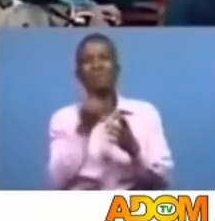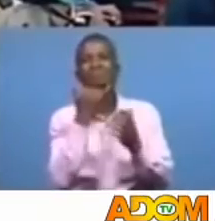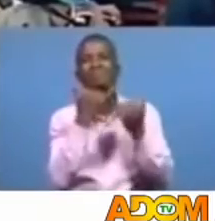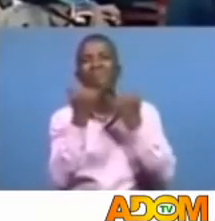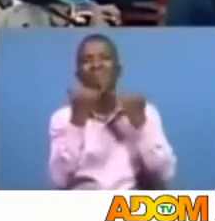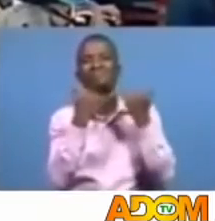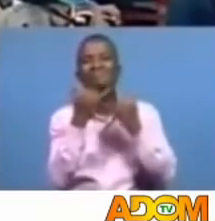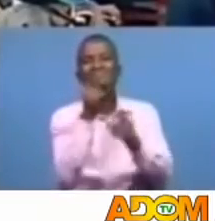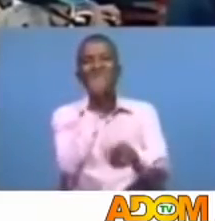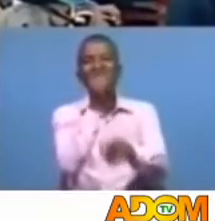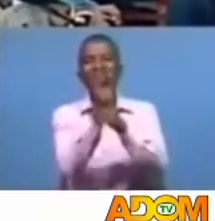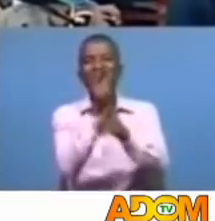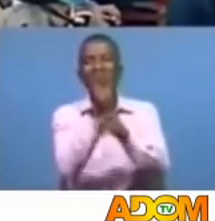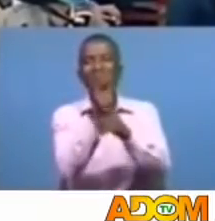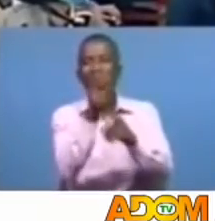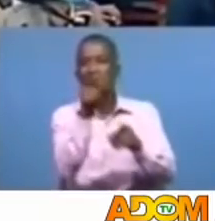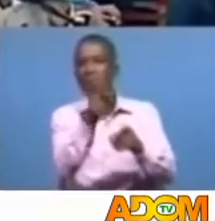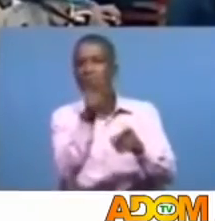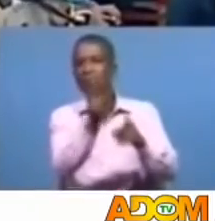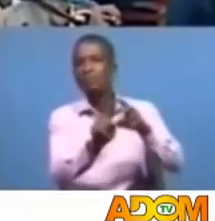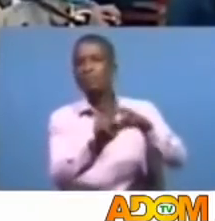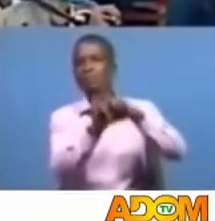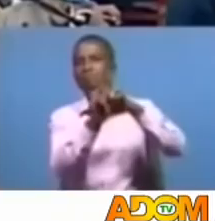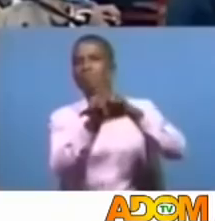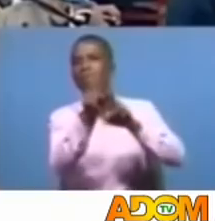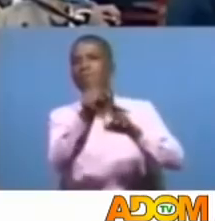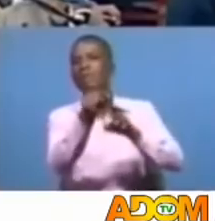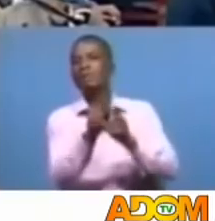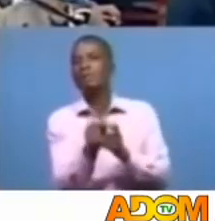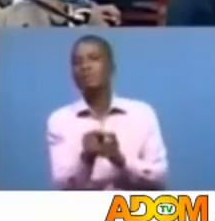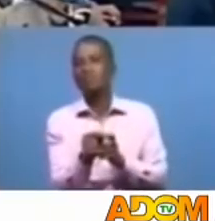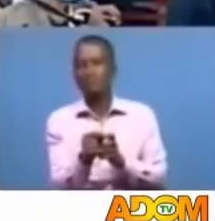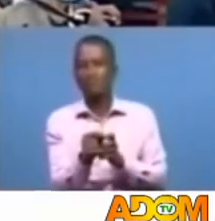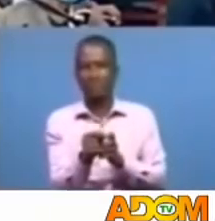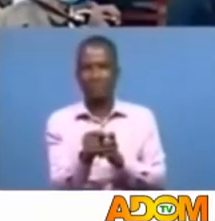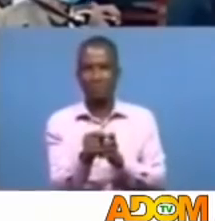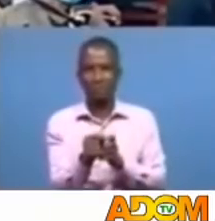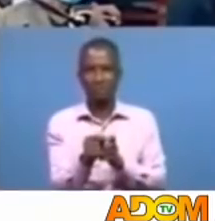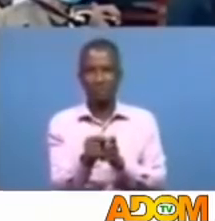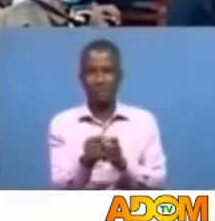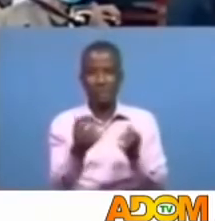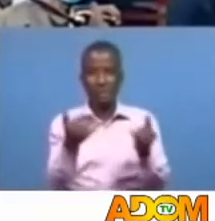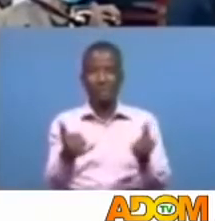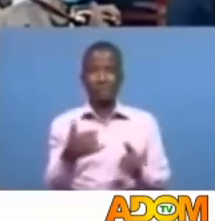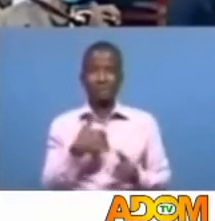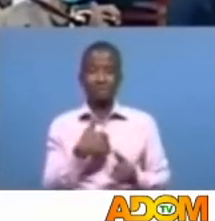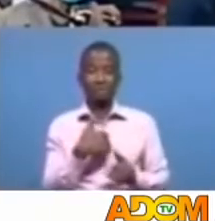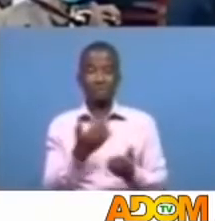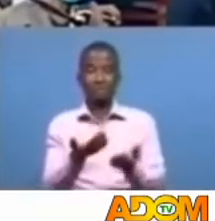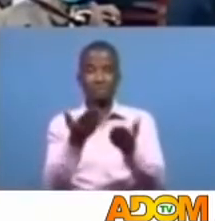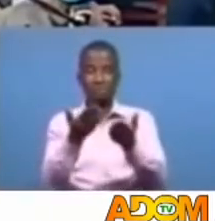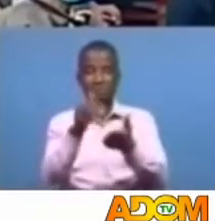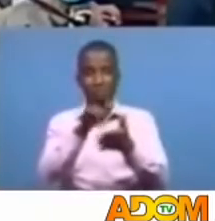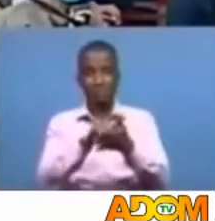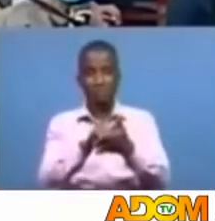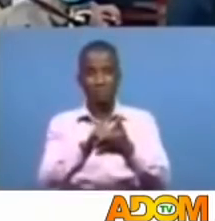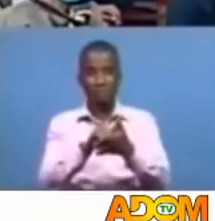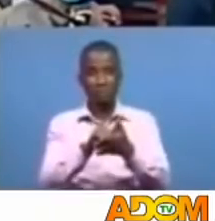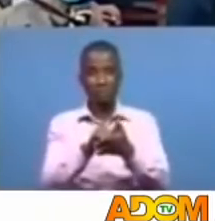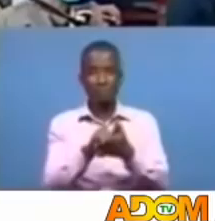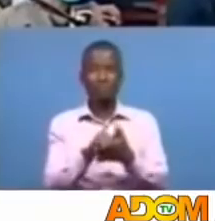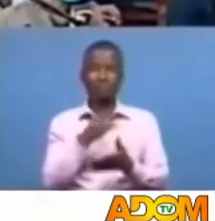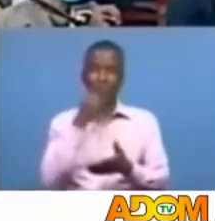of justice has arisen because we didn't make reference to it. And my respectful submission is that, and I did say